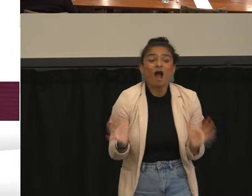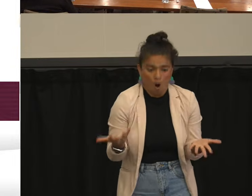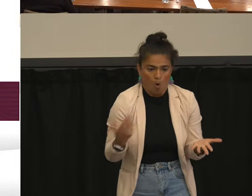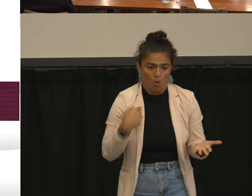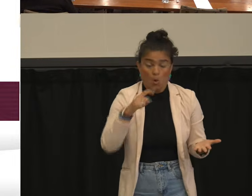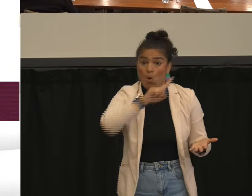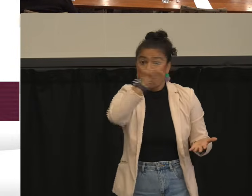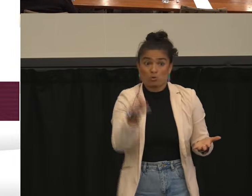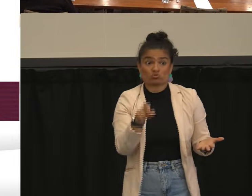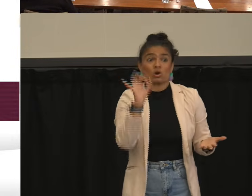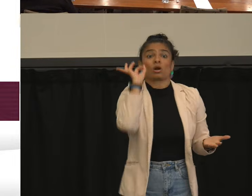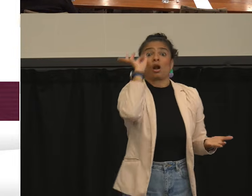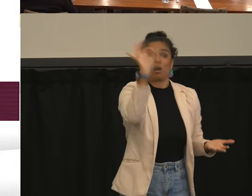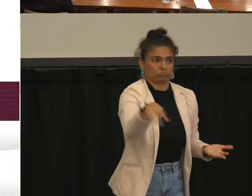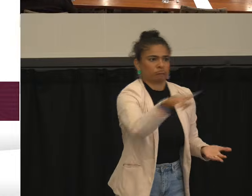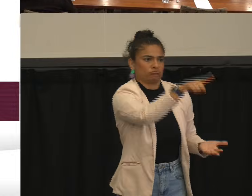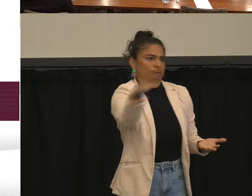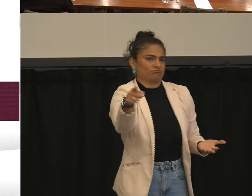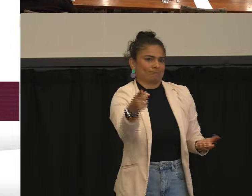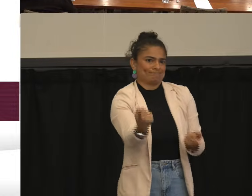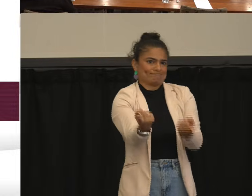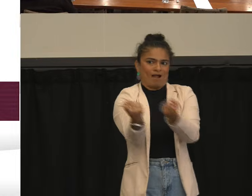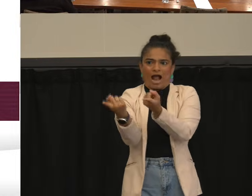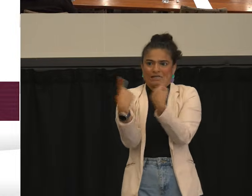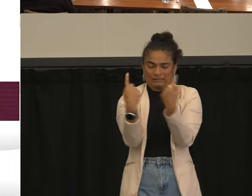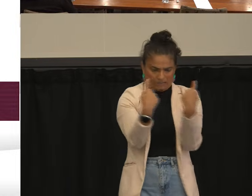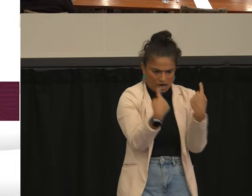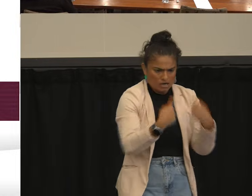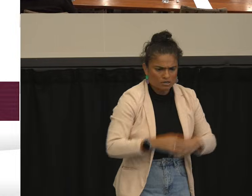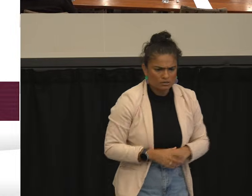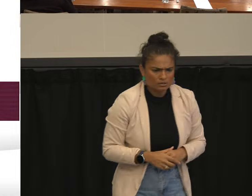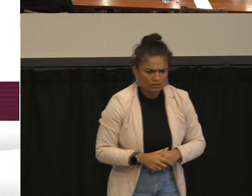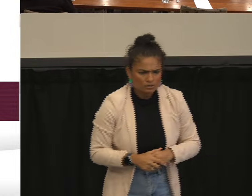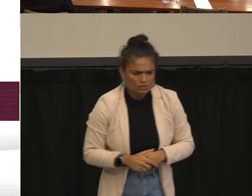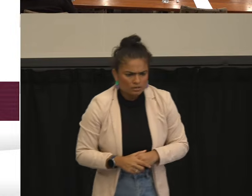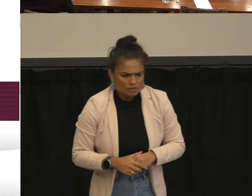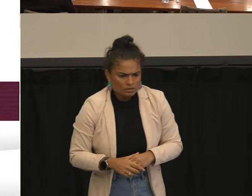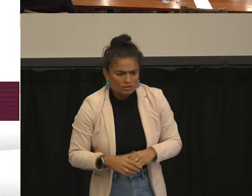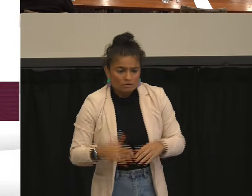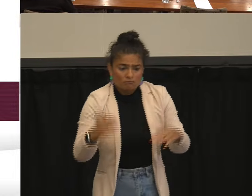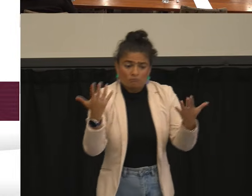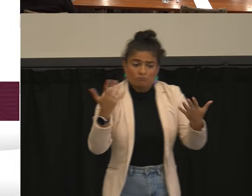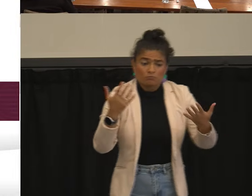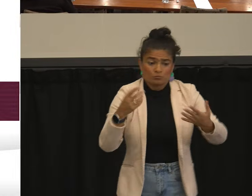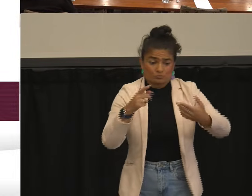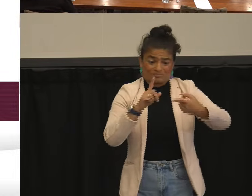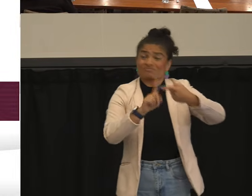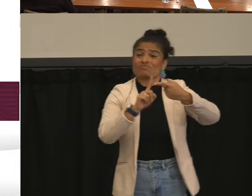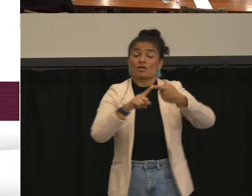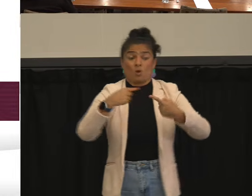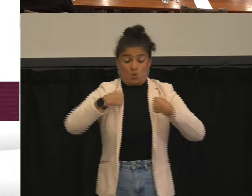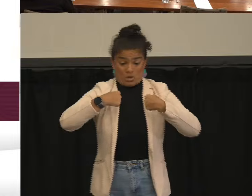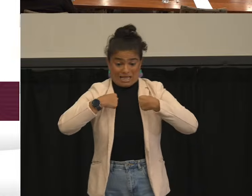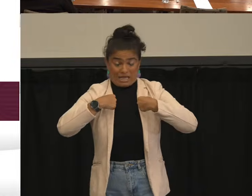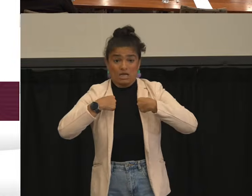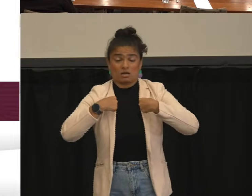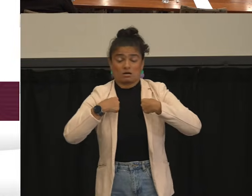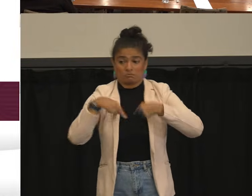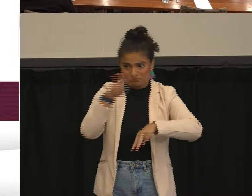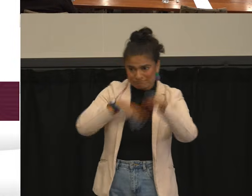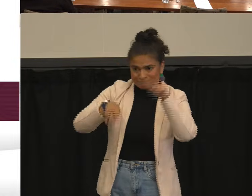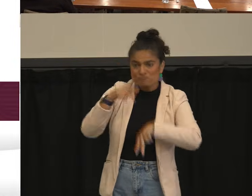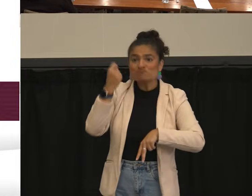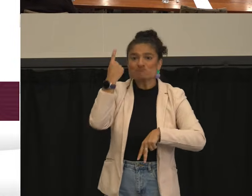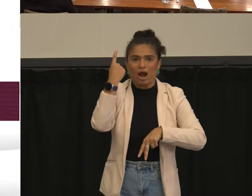know how can they support these requests. And this is now where we can get the information from you as our